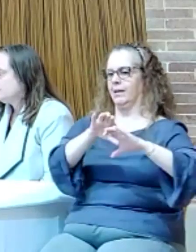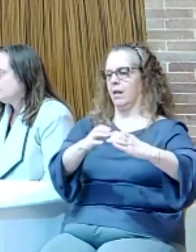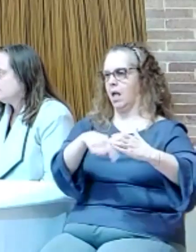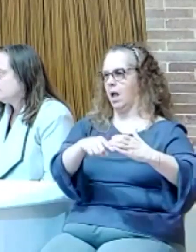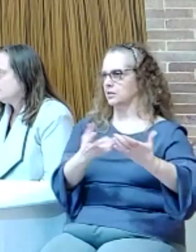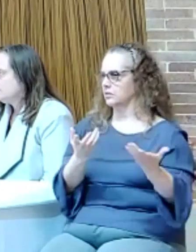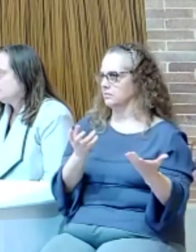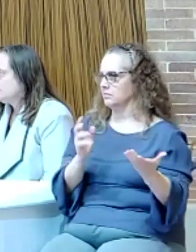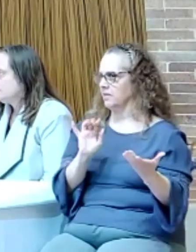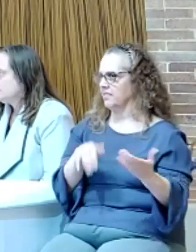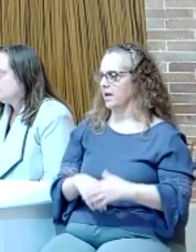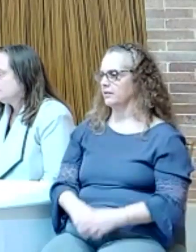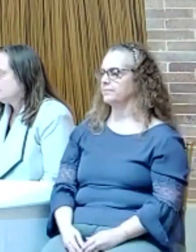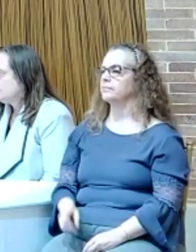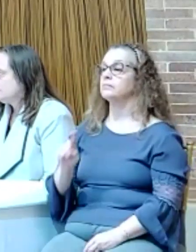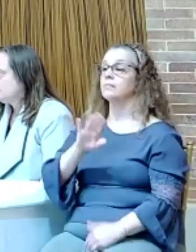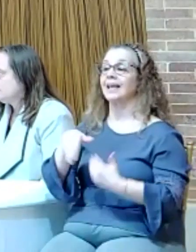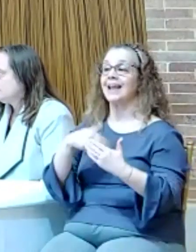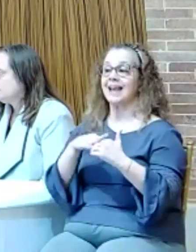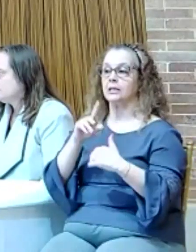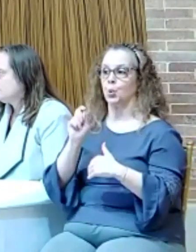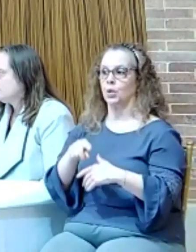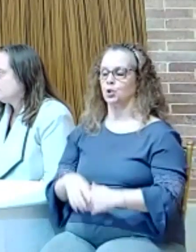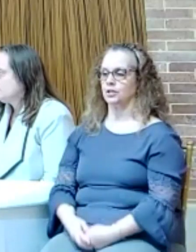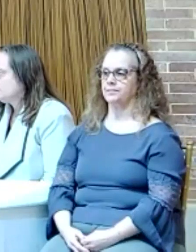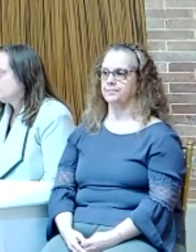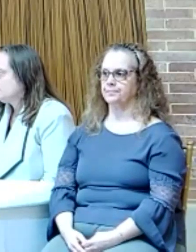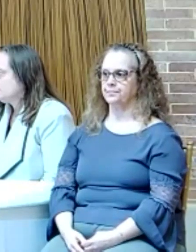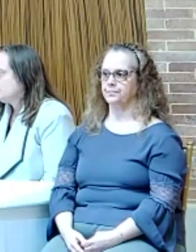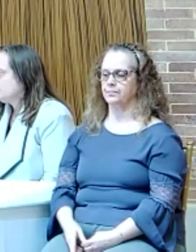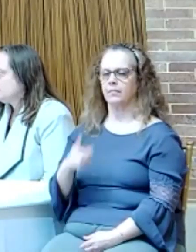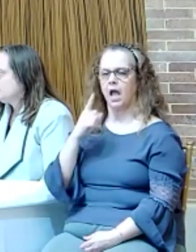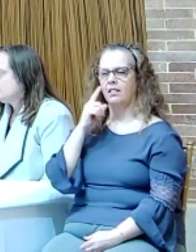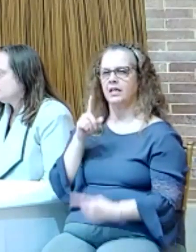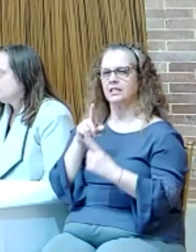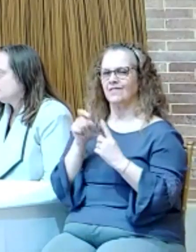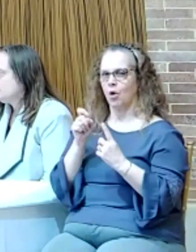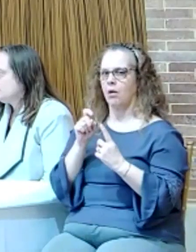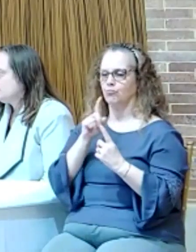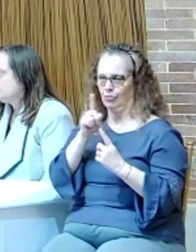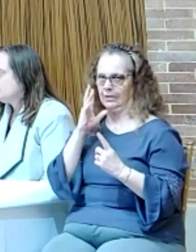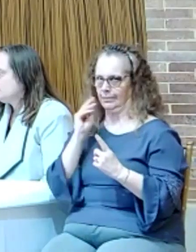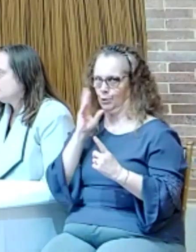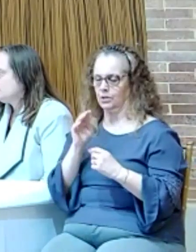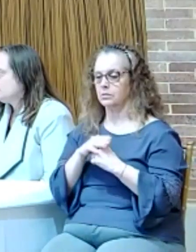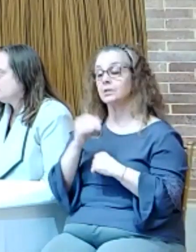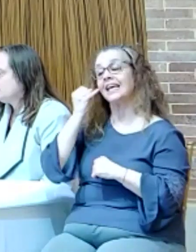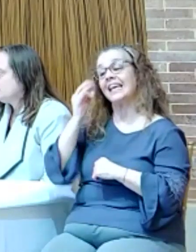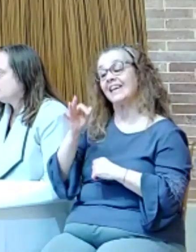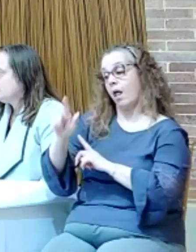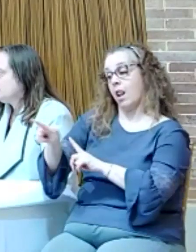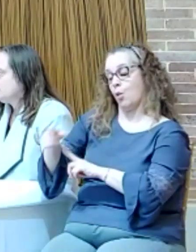okay and here's some a question that I think comes from real experience If a landlord